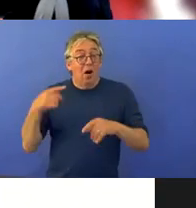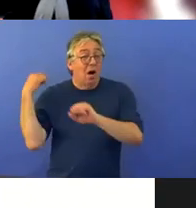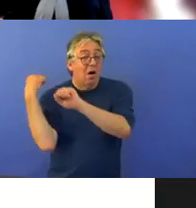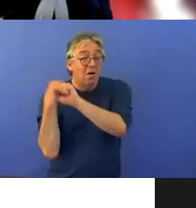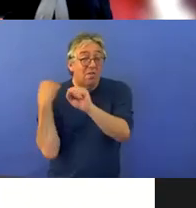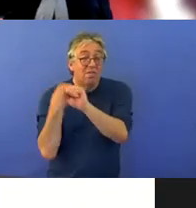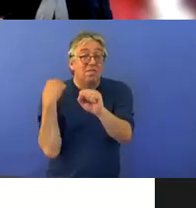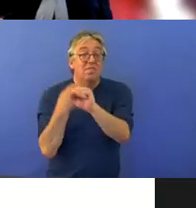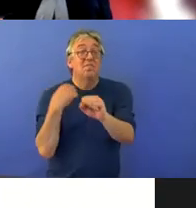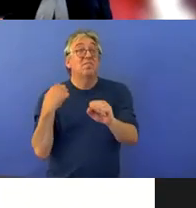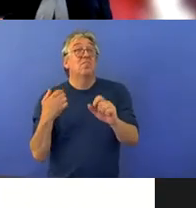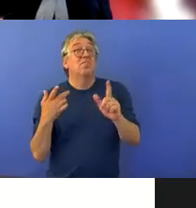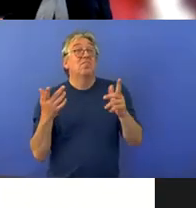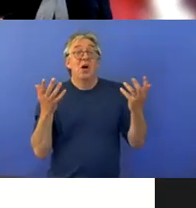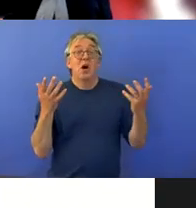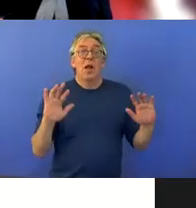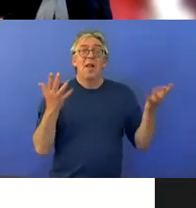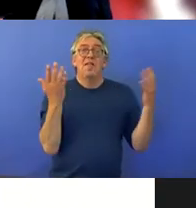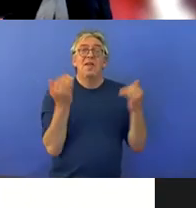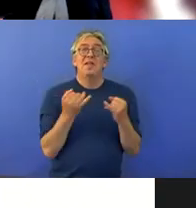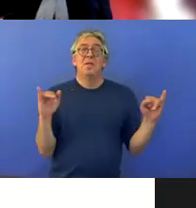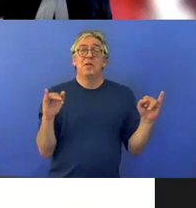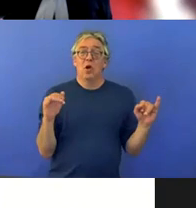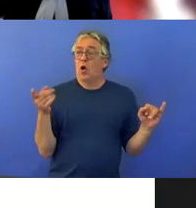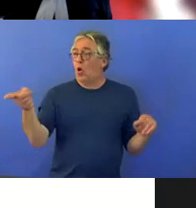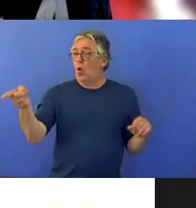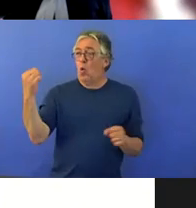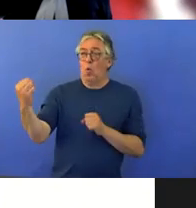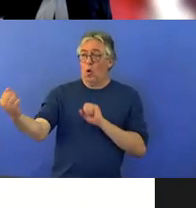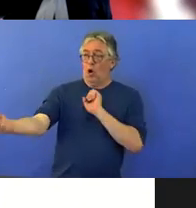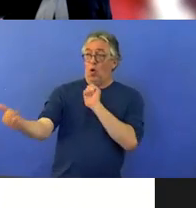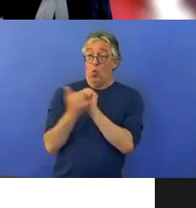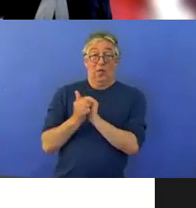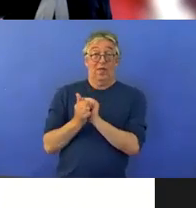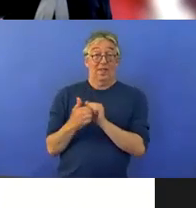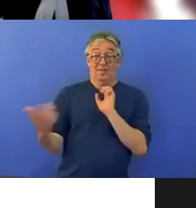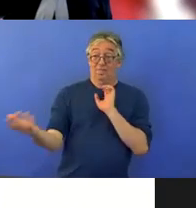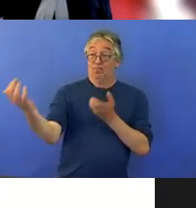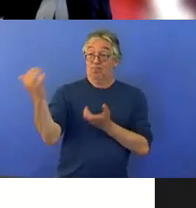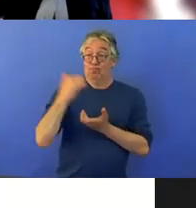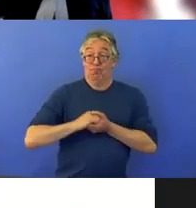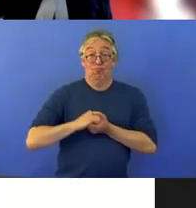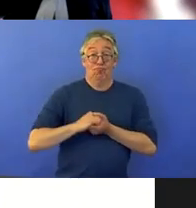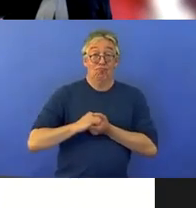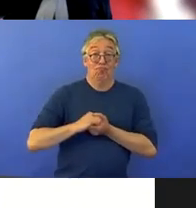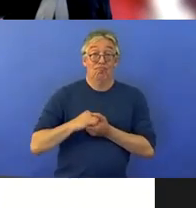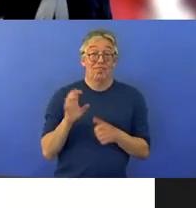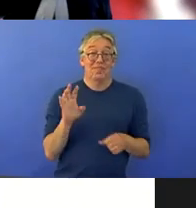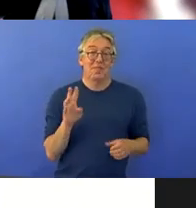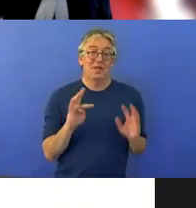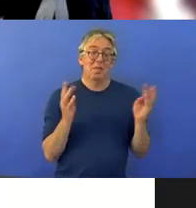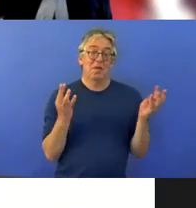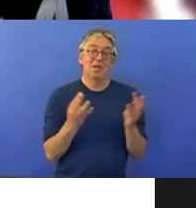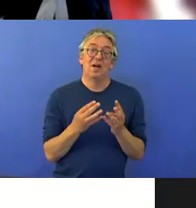independent, and they are working together with us, the committee, and I want to